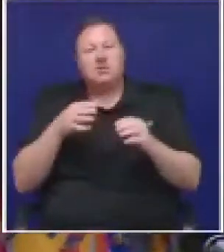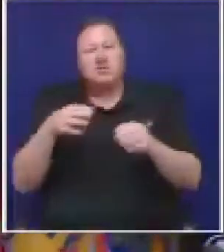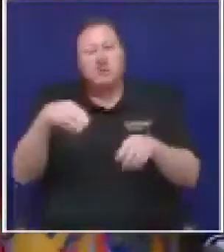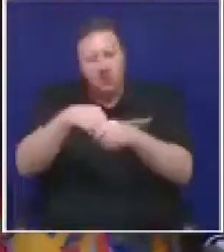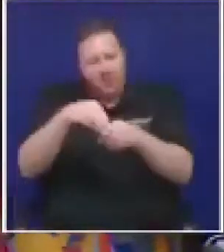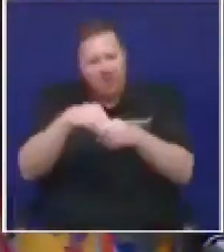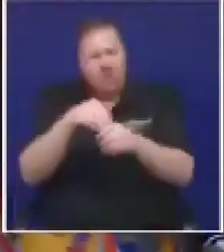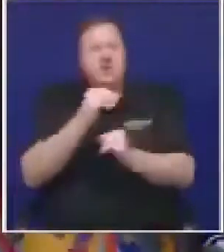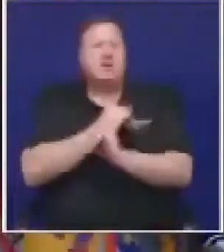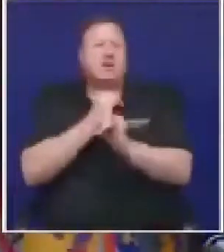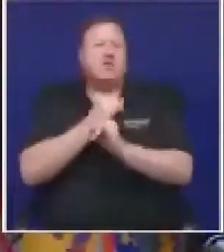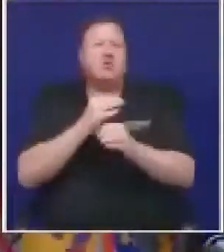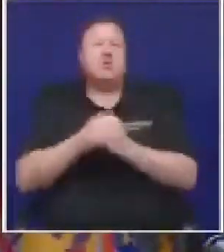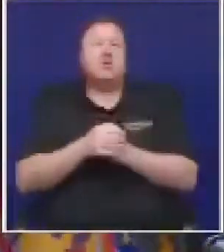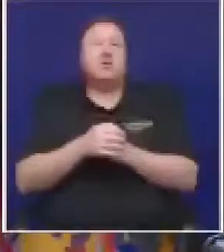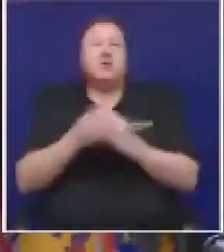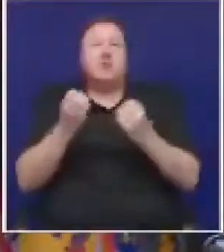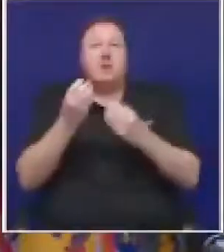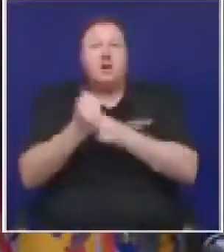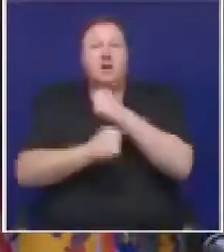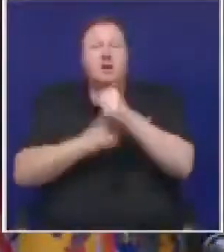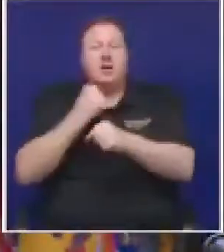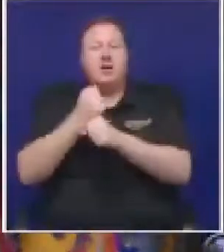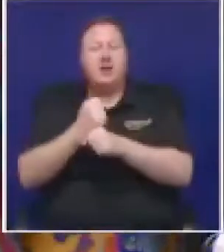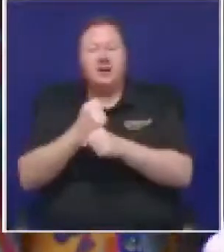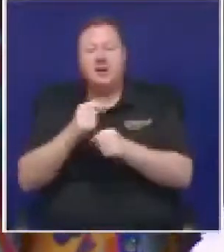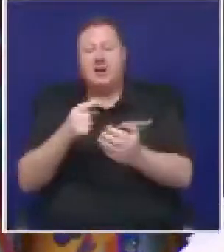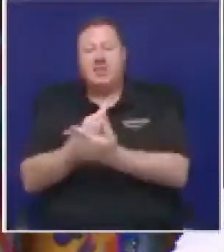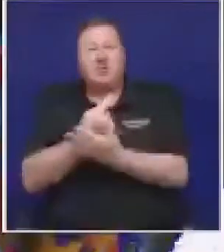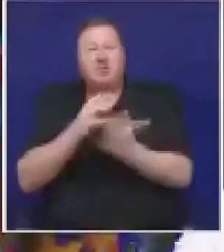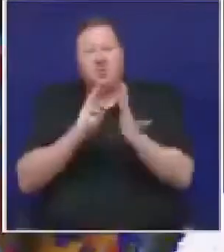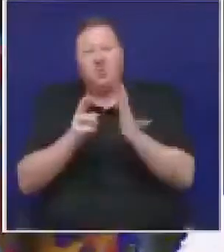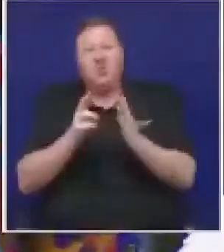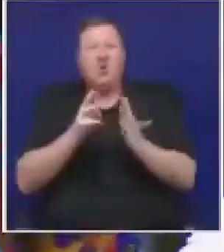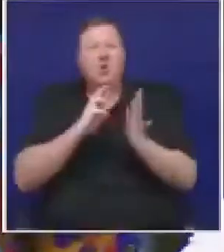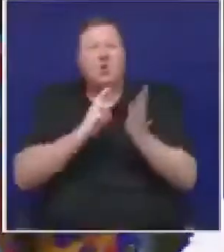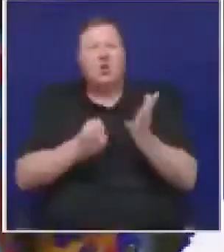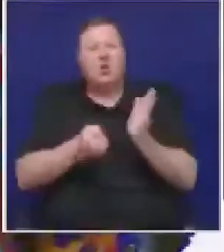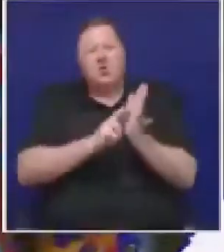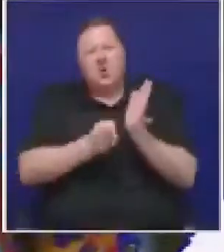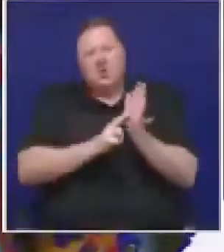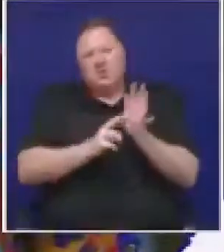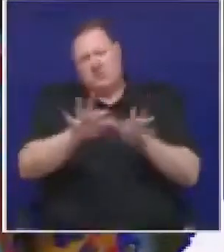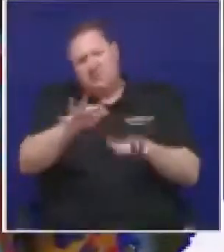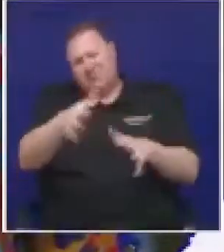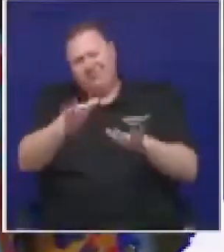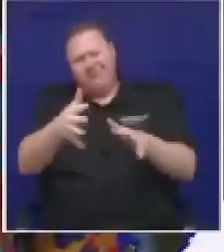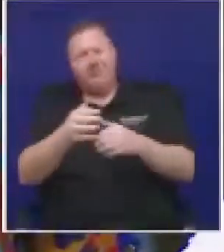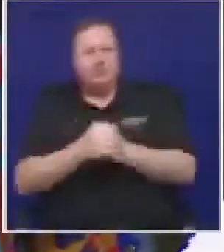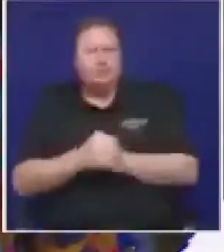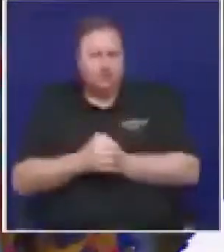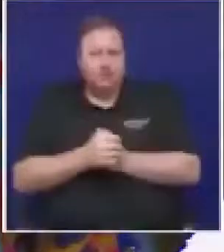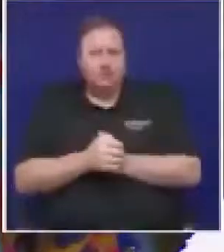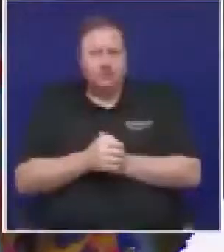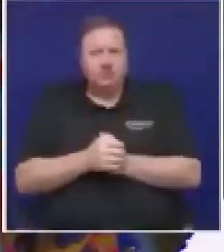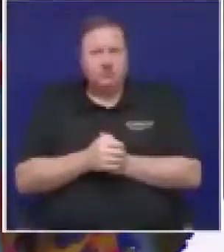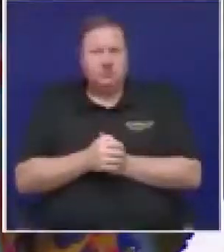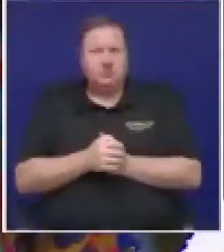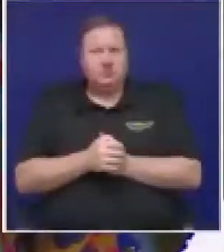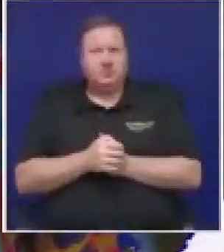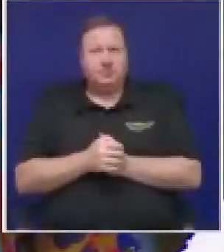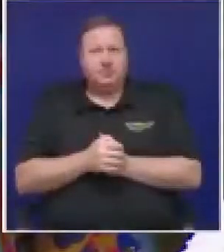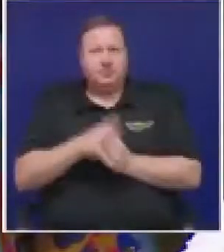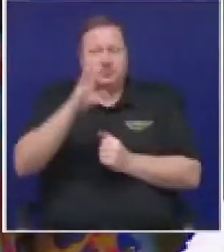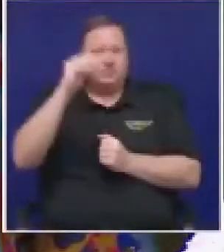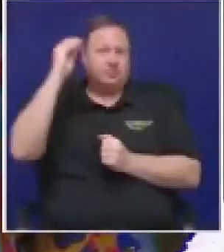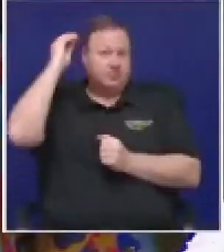several years into the rollout, the results remain uneven and in many areas deeply concerning. Deputy President,